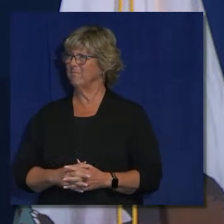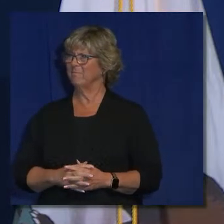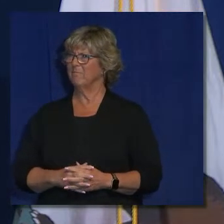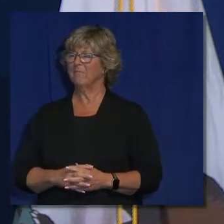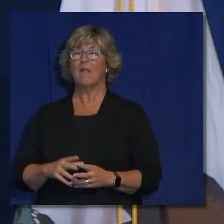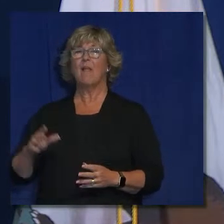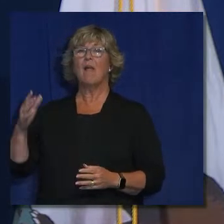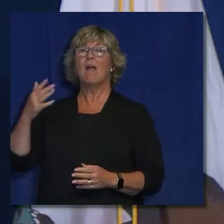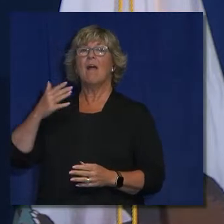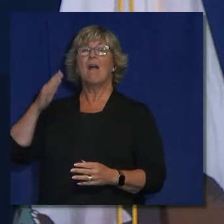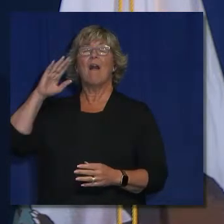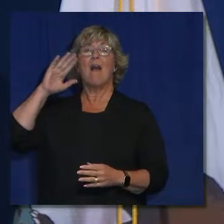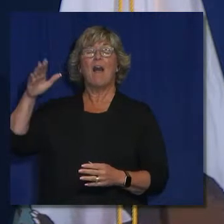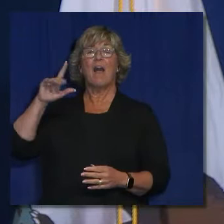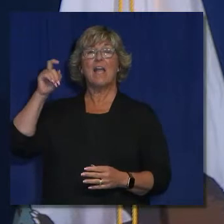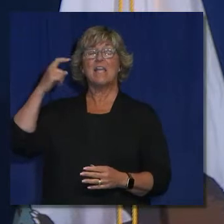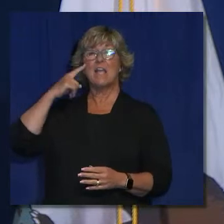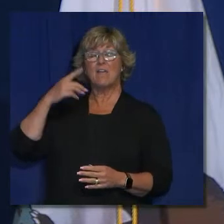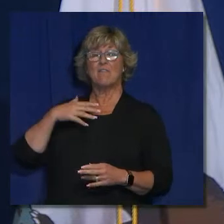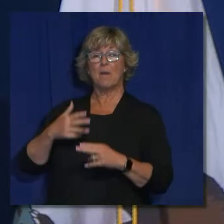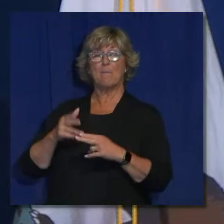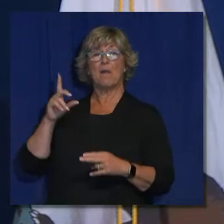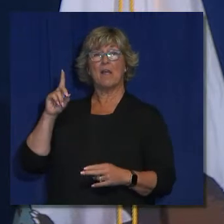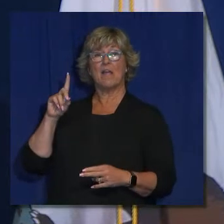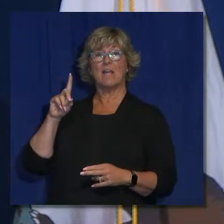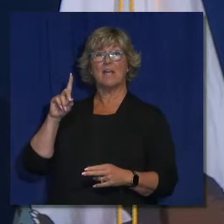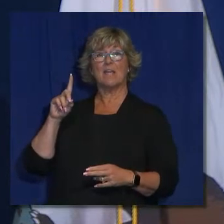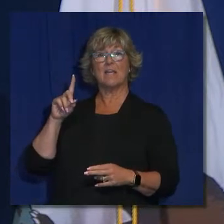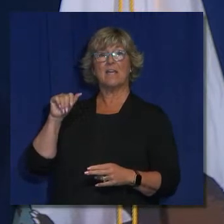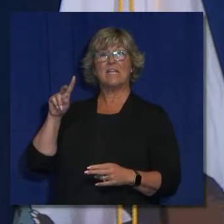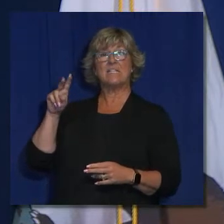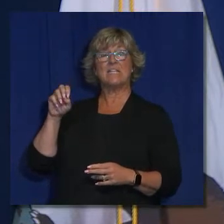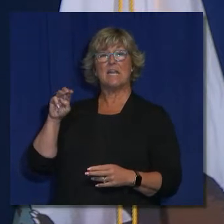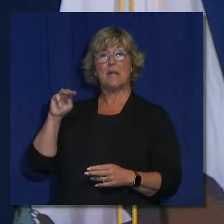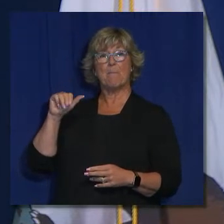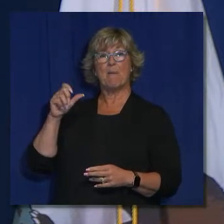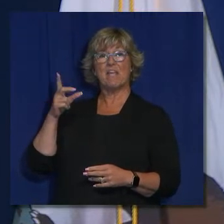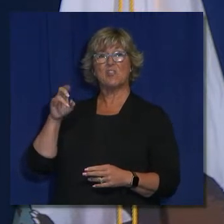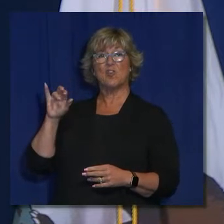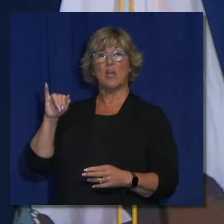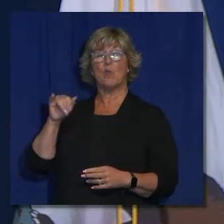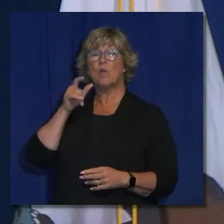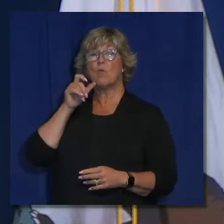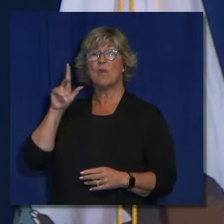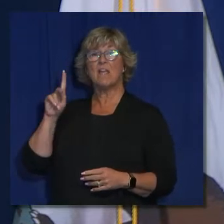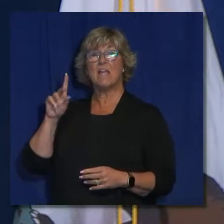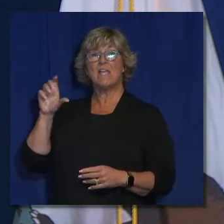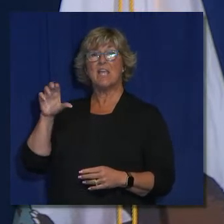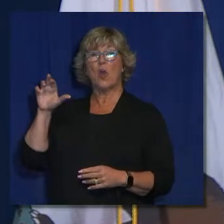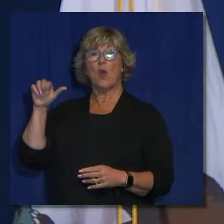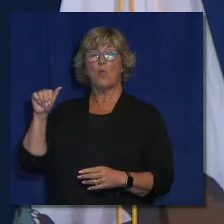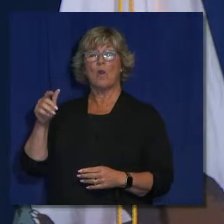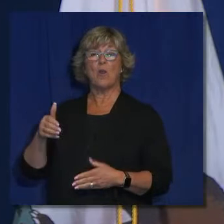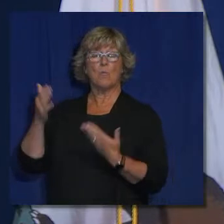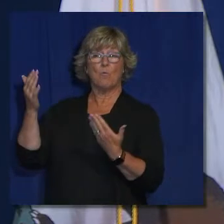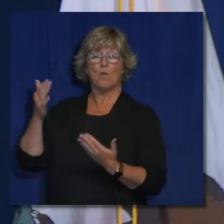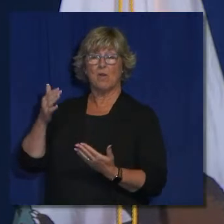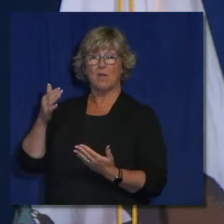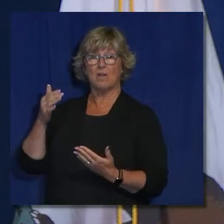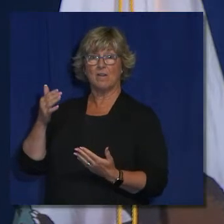Hi, Governor. Thanks for taking my questions. I'm Dave Manicherry with KCRA. My first question is, you brought it up in January and you brought it up again